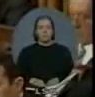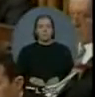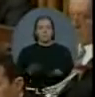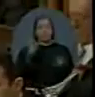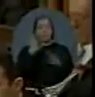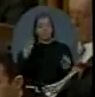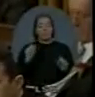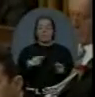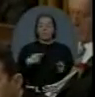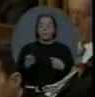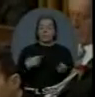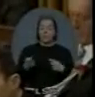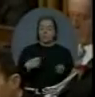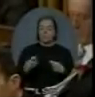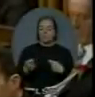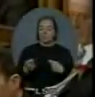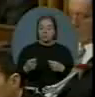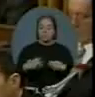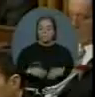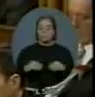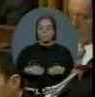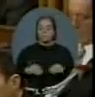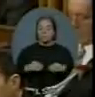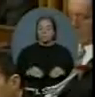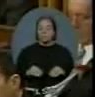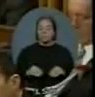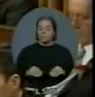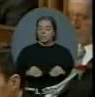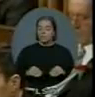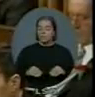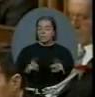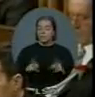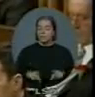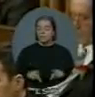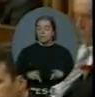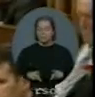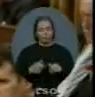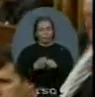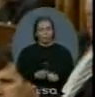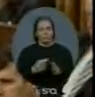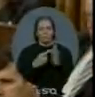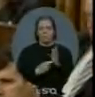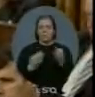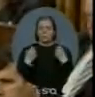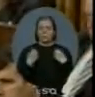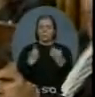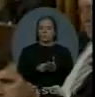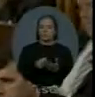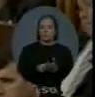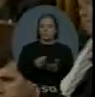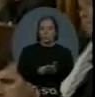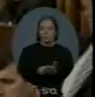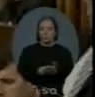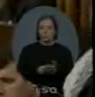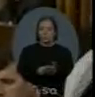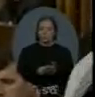in accordance with the Treasury Board rules, and public exposures have been corrected where there have been problems. But let me